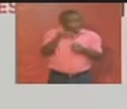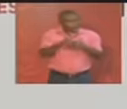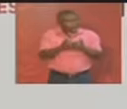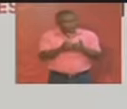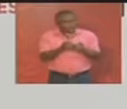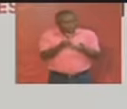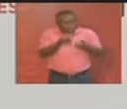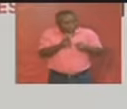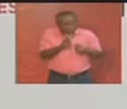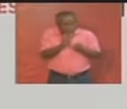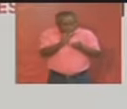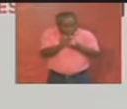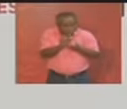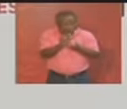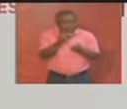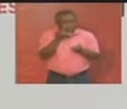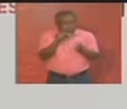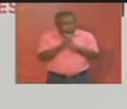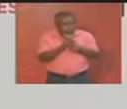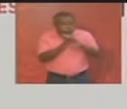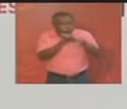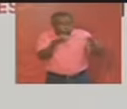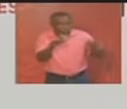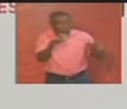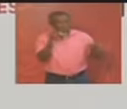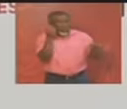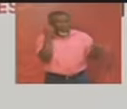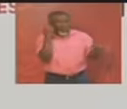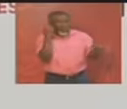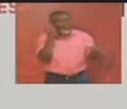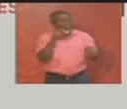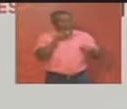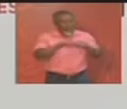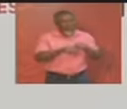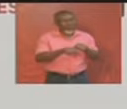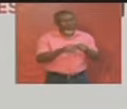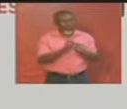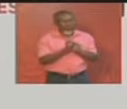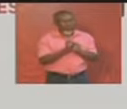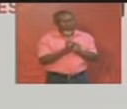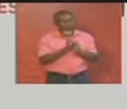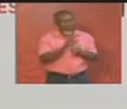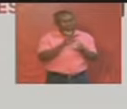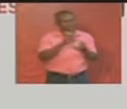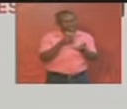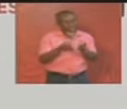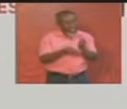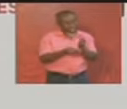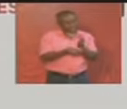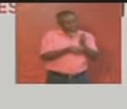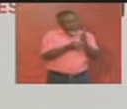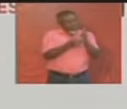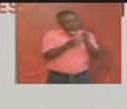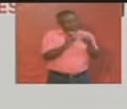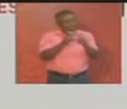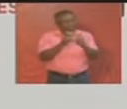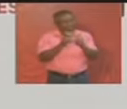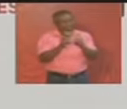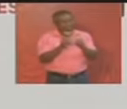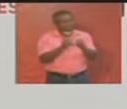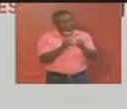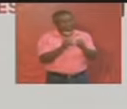of people can have a big impact on the epidemiology of the virus in the population. Just to tag